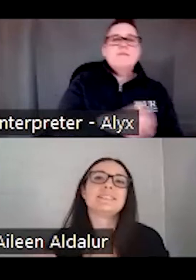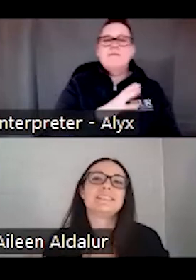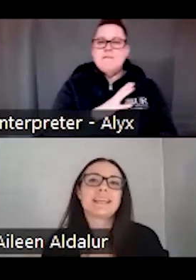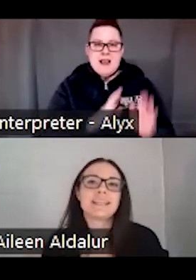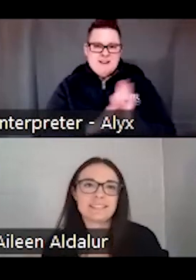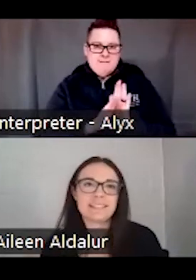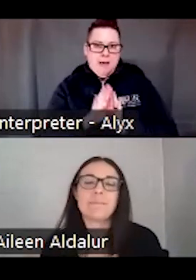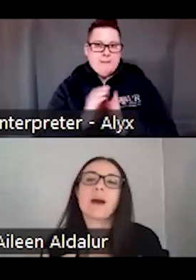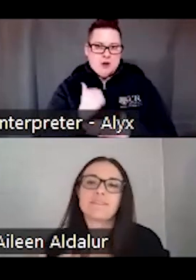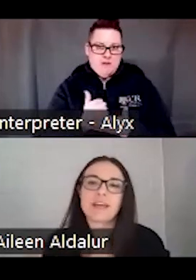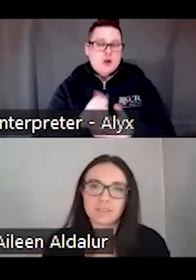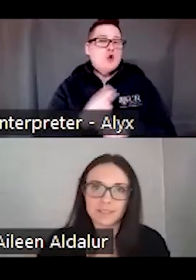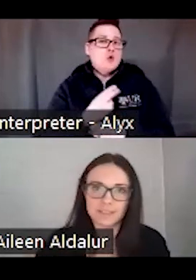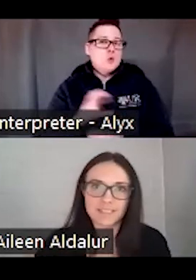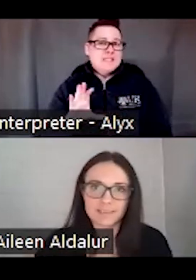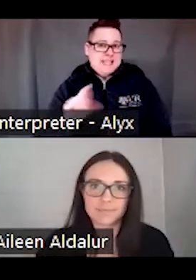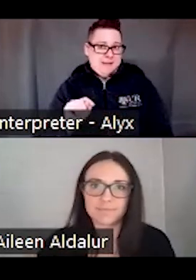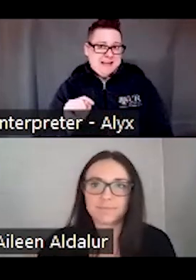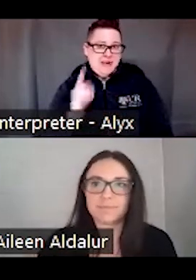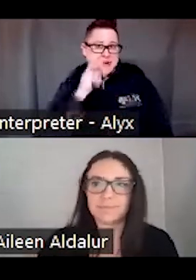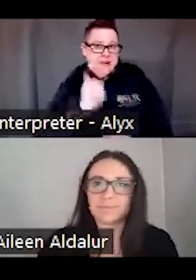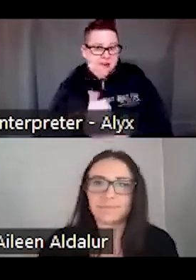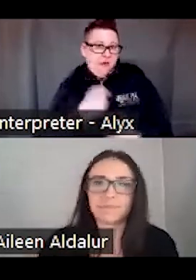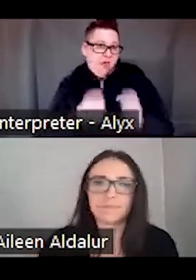applying CBT techniques to modify those beliefs.